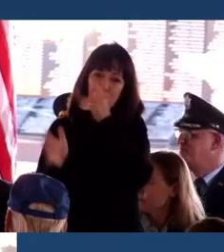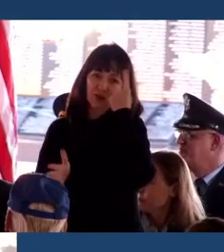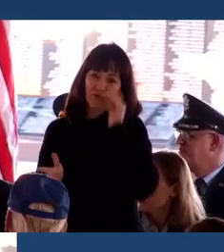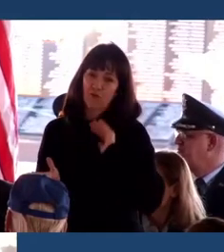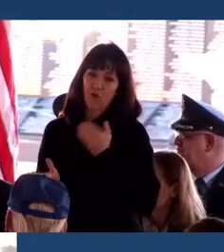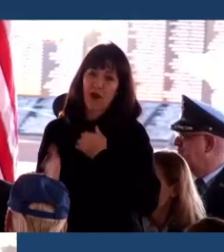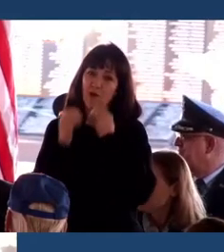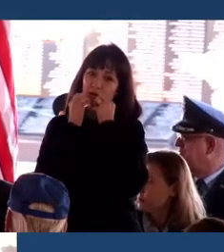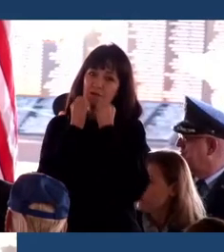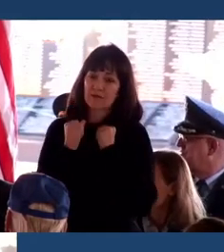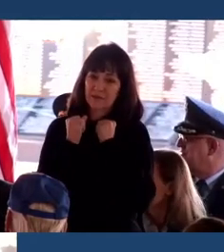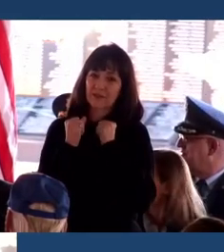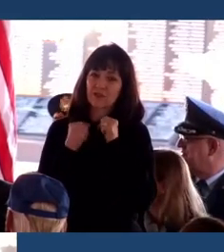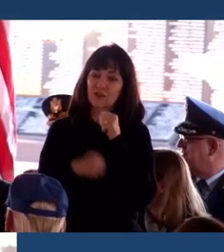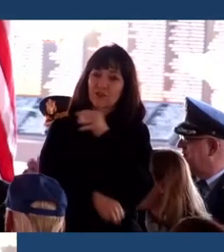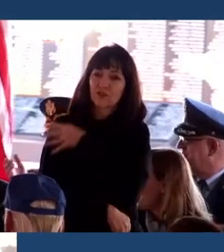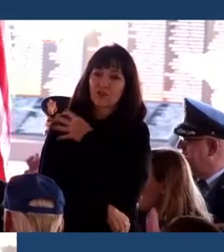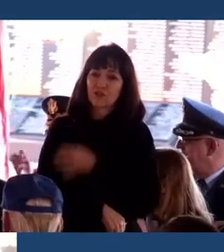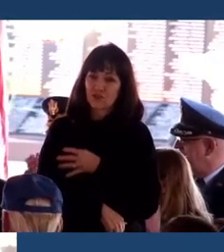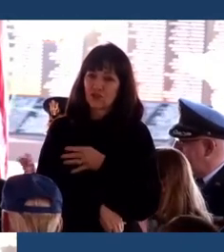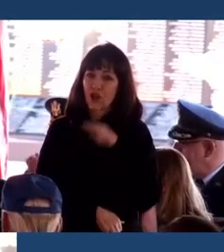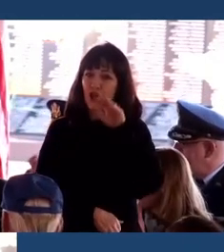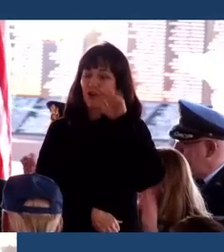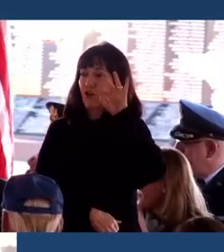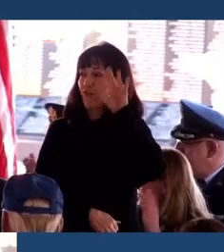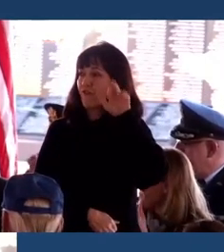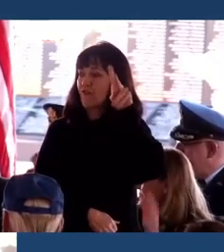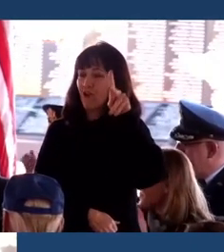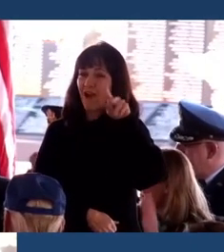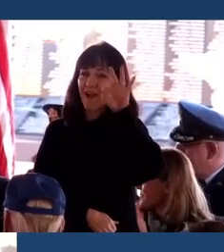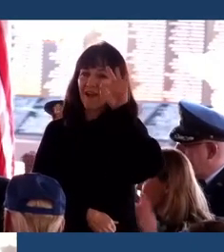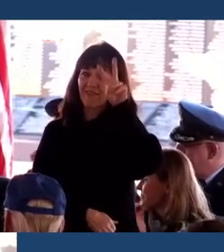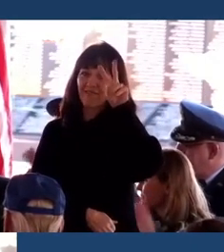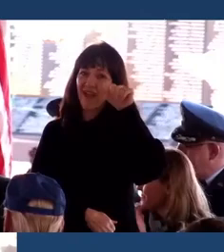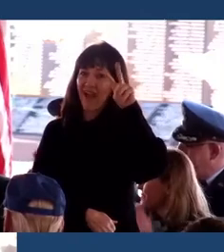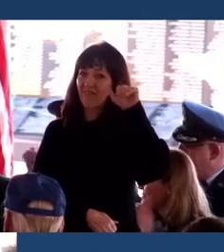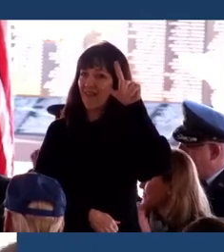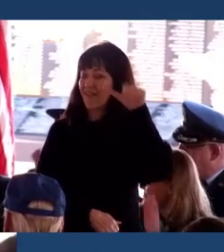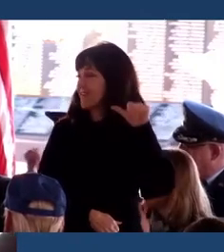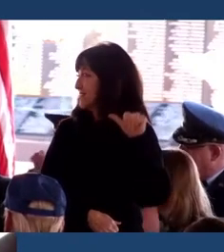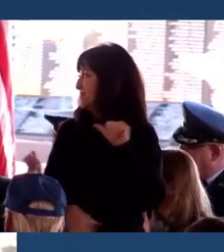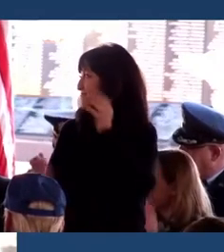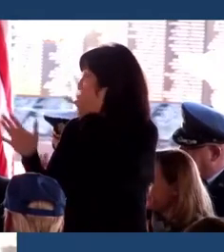our beloved General Frank Vavila, who's here.